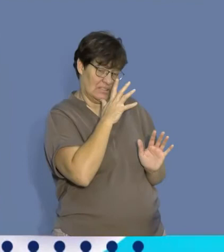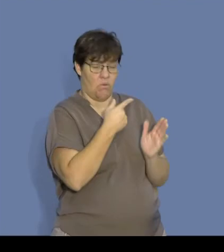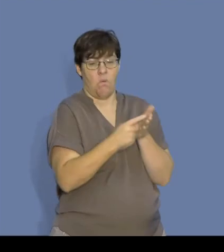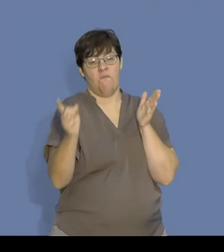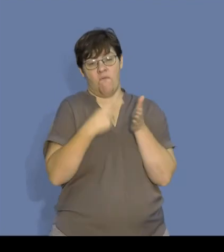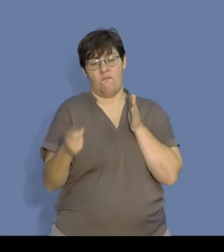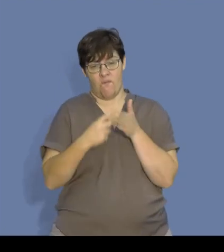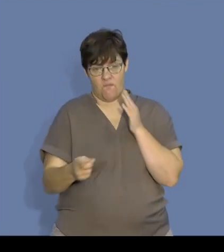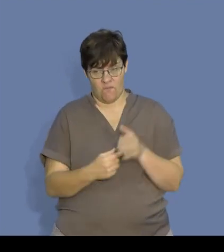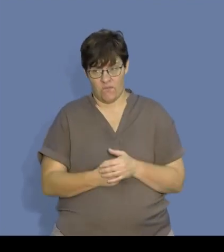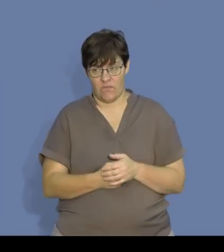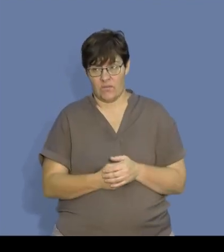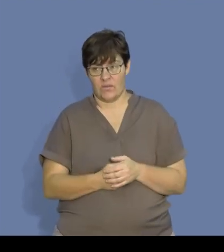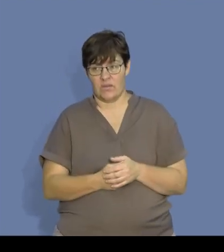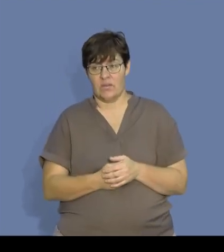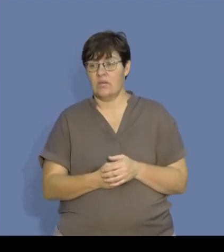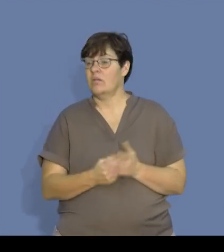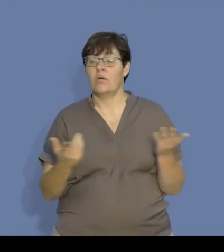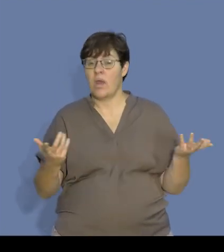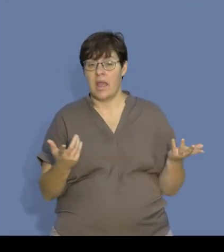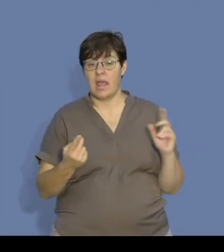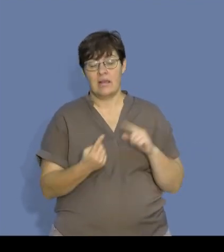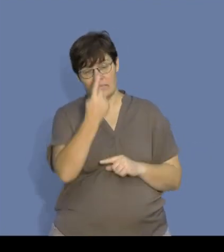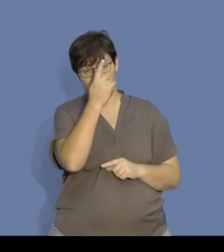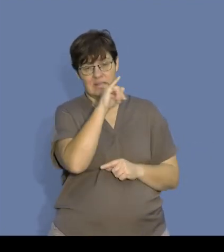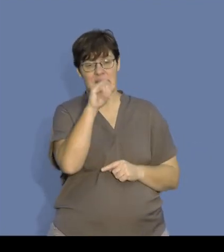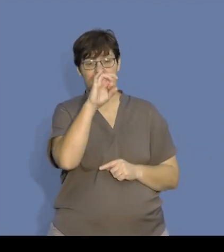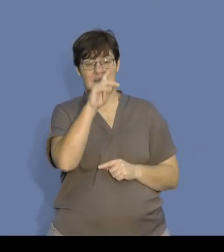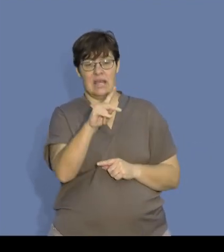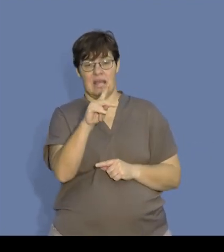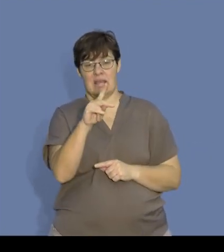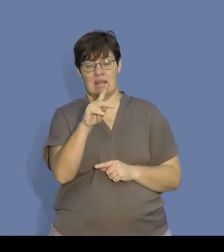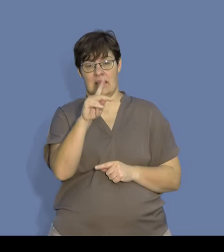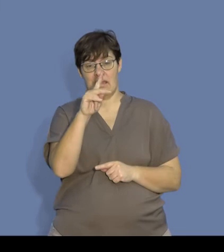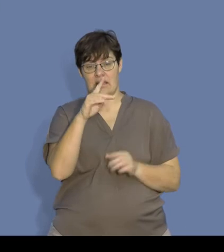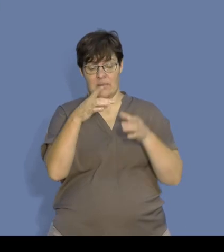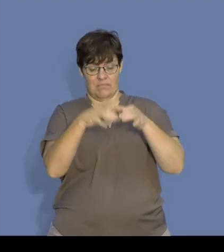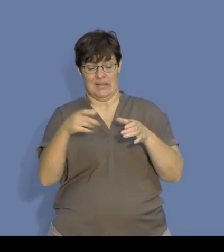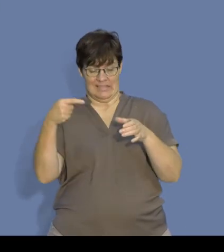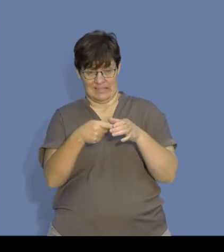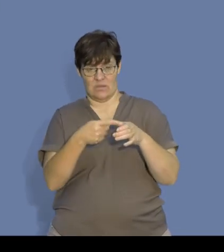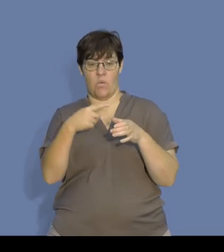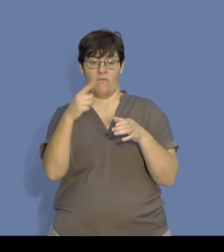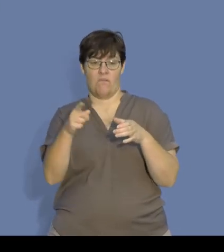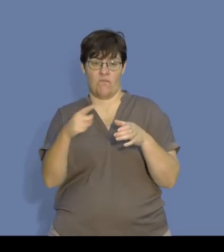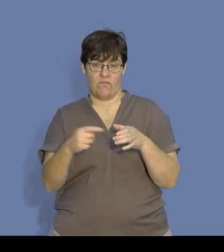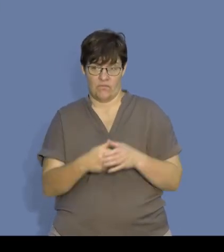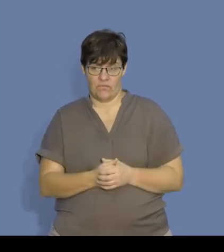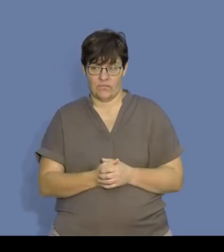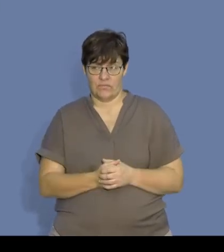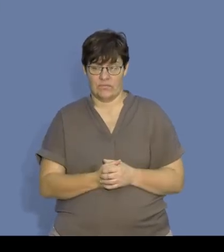are only going to come off the zinc plate. Okay?